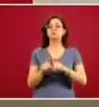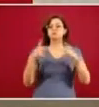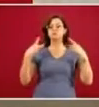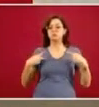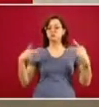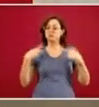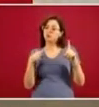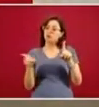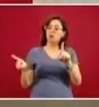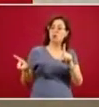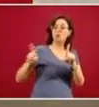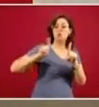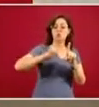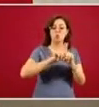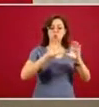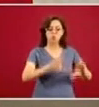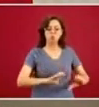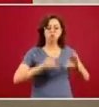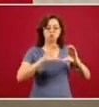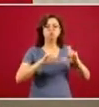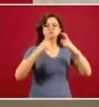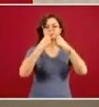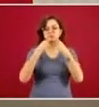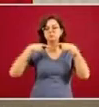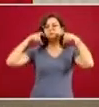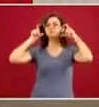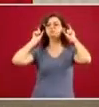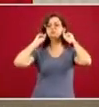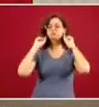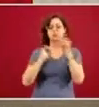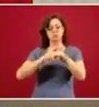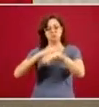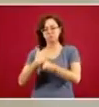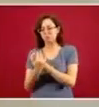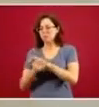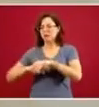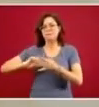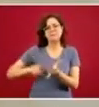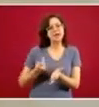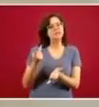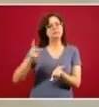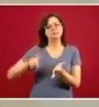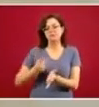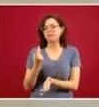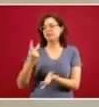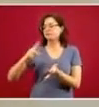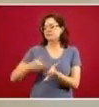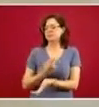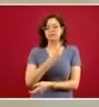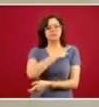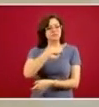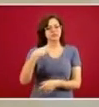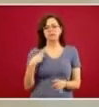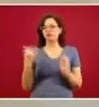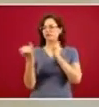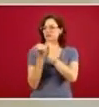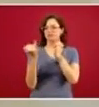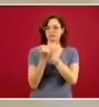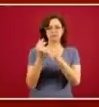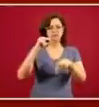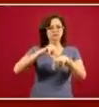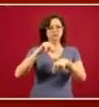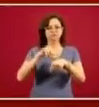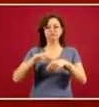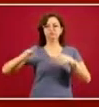measures to take care of such patients, and this is the equipment that the person who's going to be taking care of these staying at